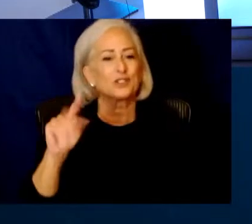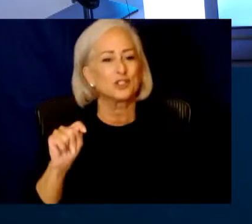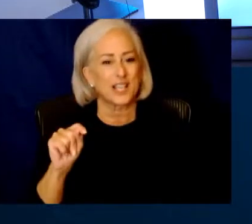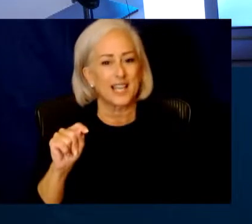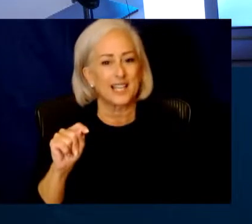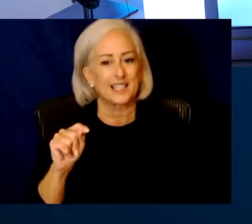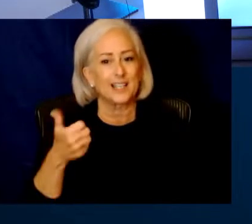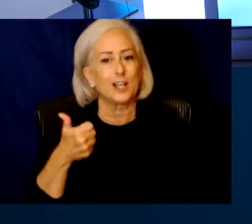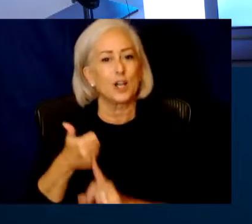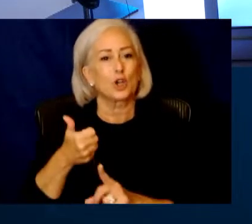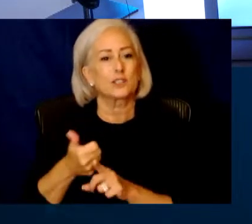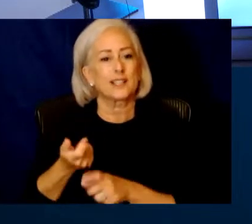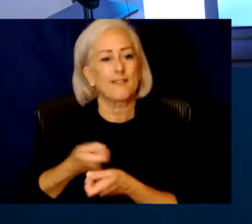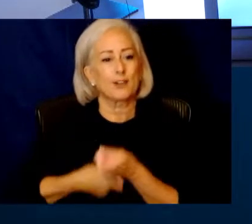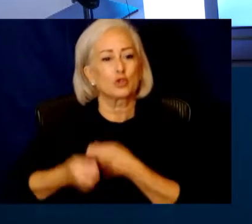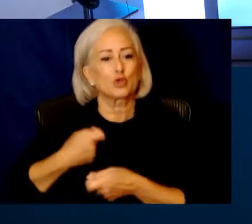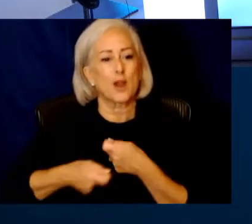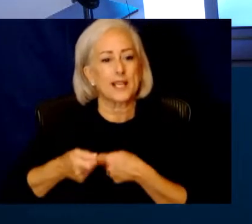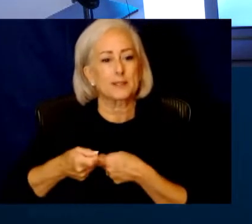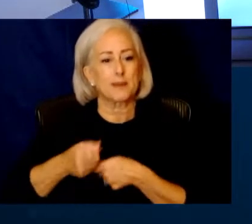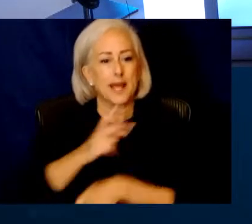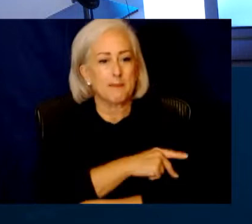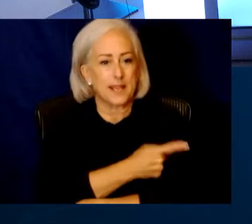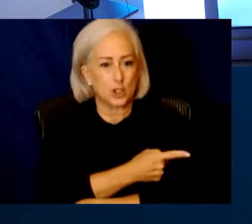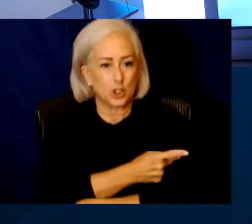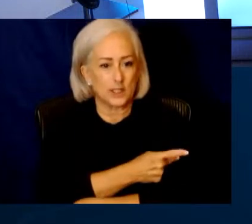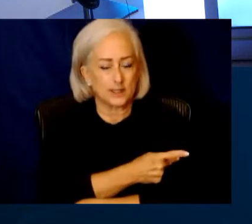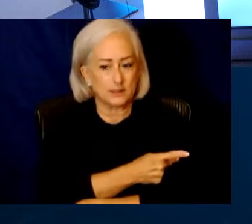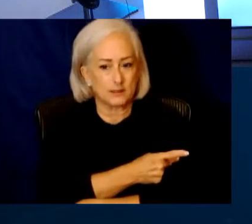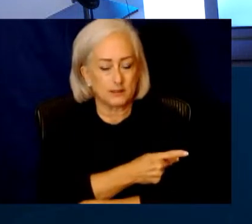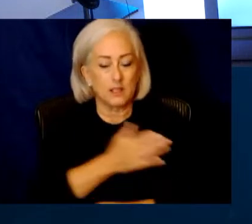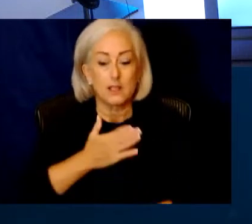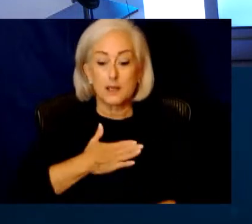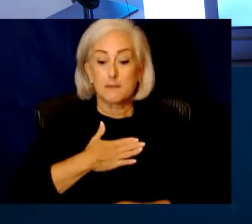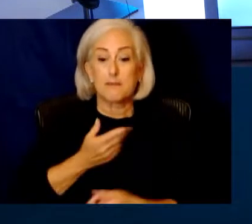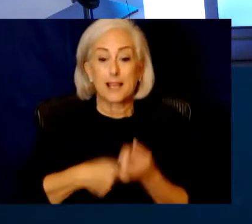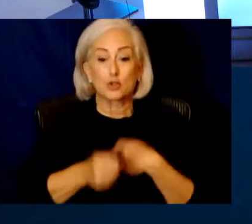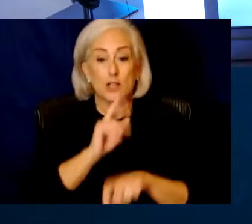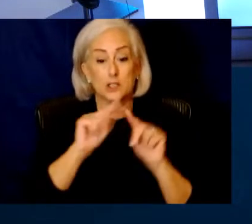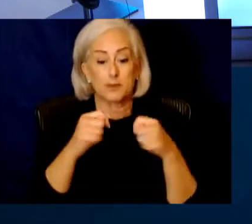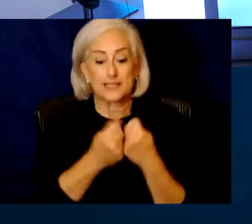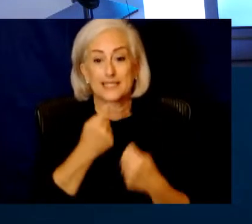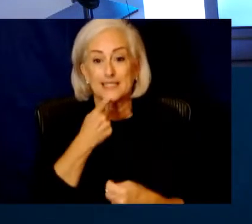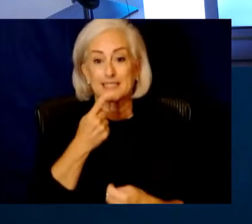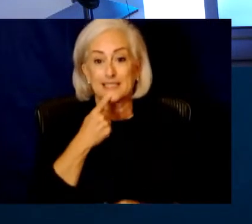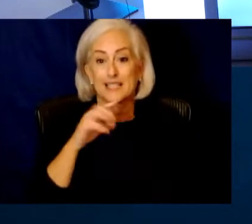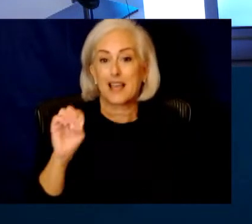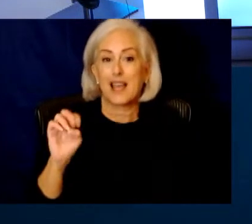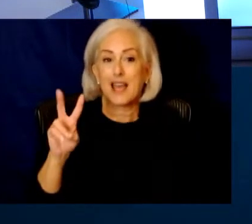it sounds like. She said, my transplant team has said that Evusheld or